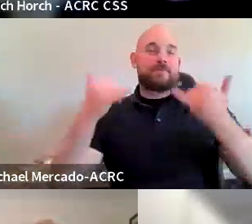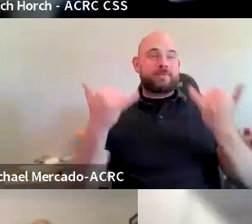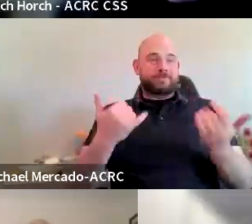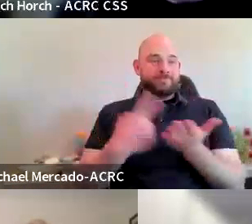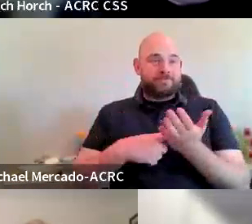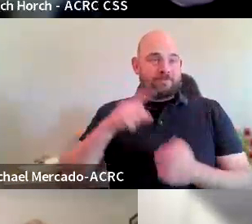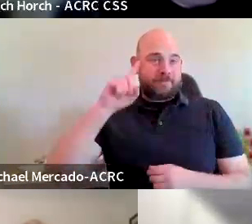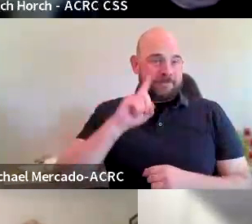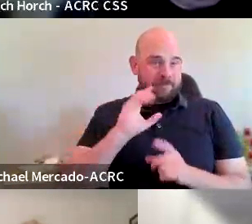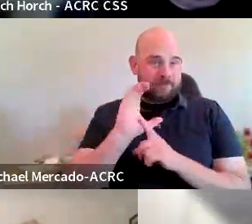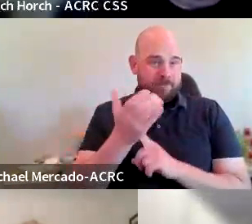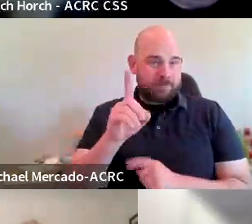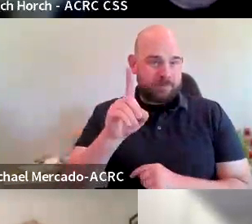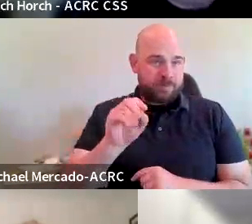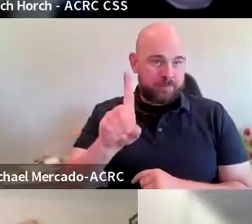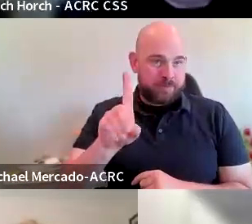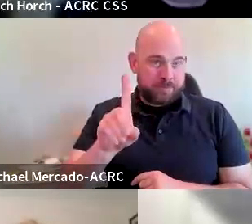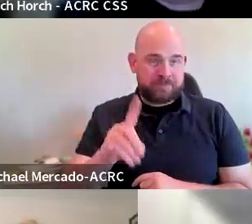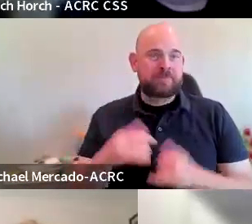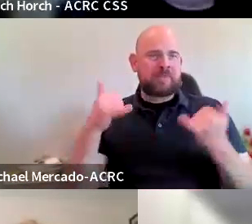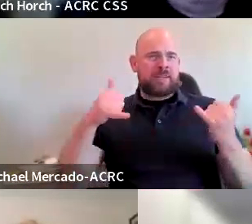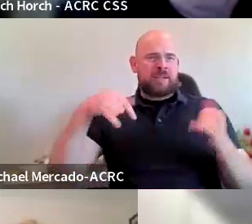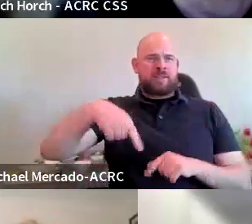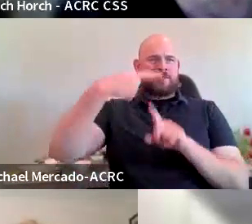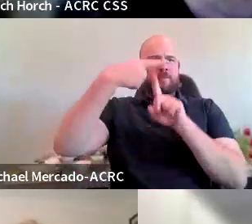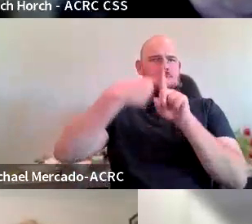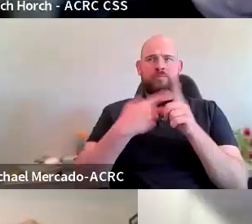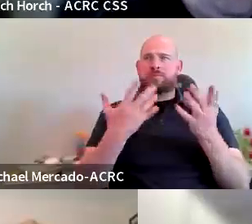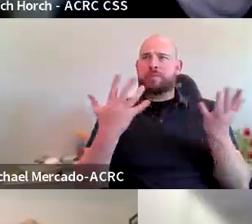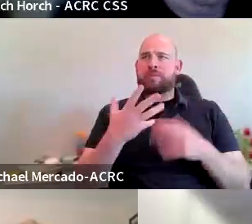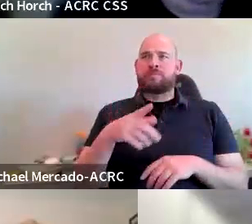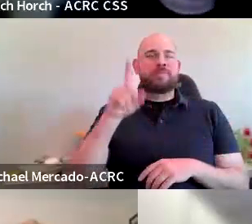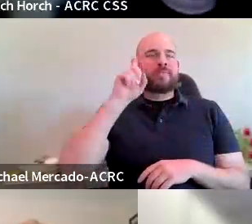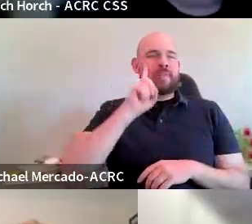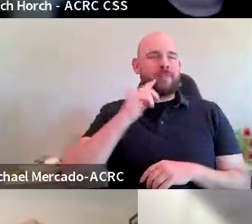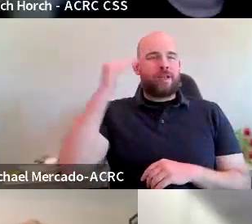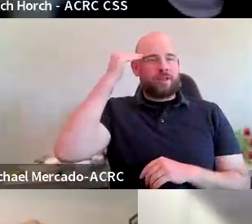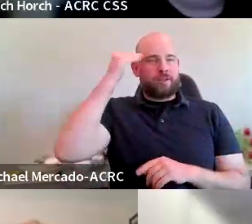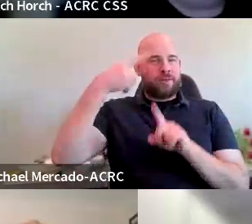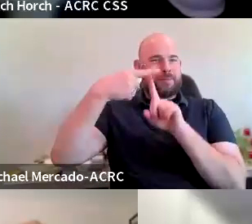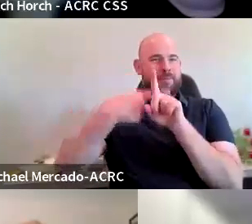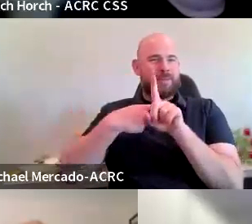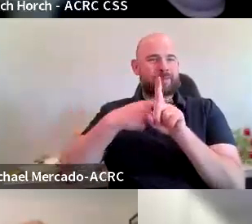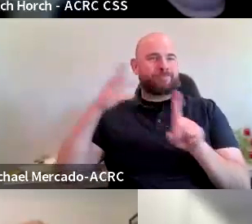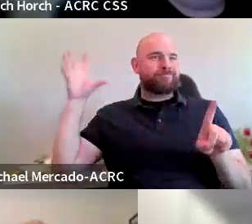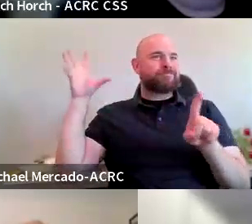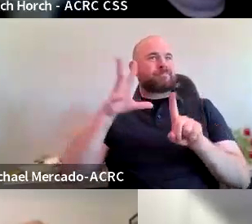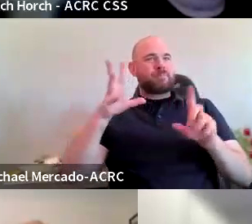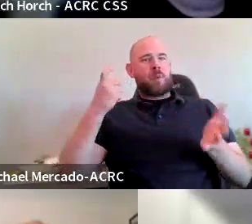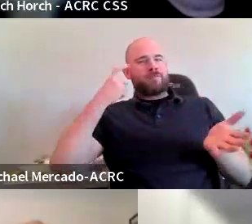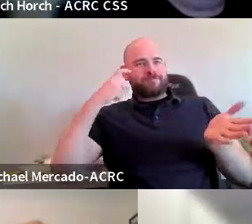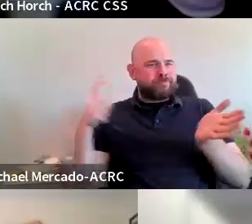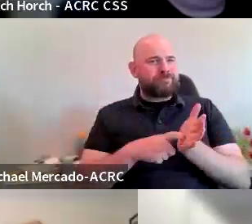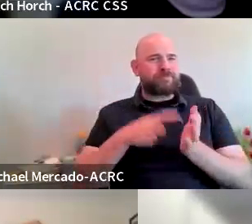Okay, now Deaf Culture 101. this month